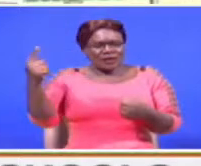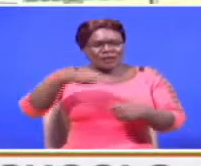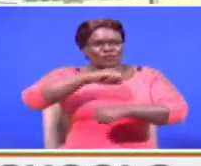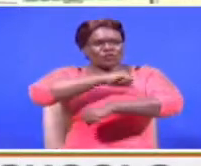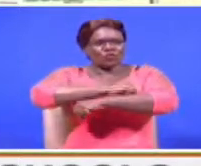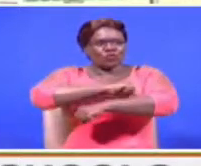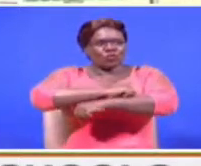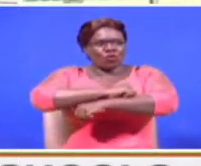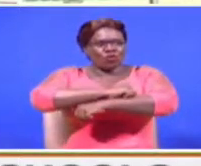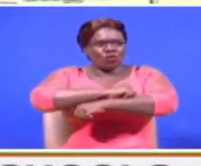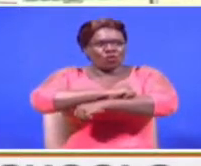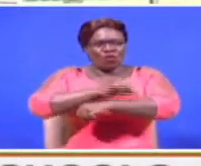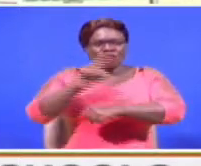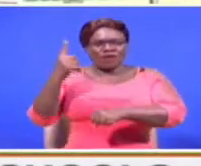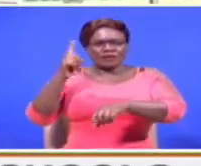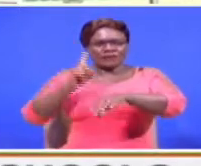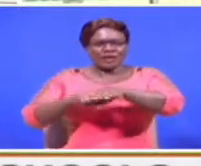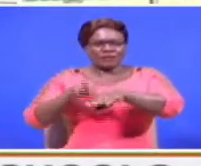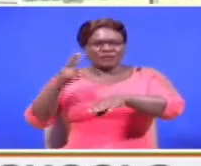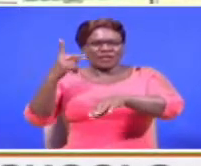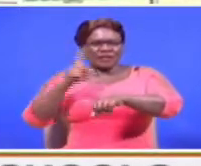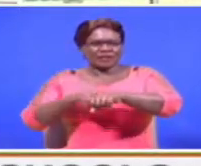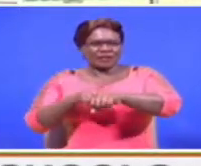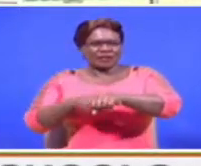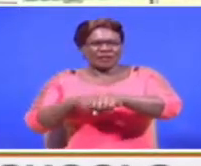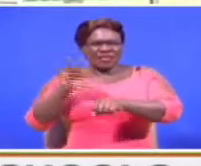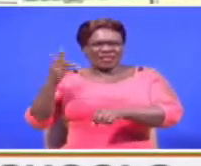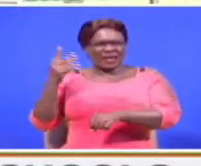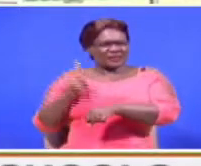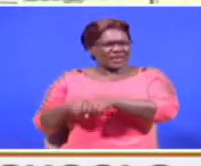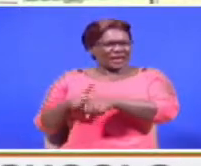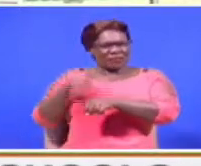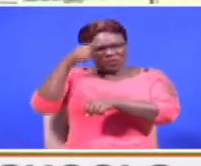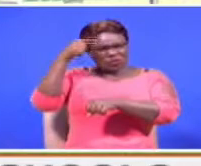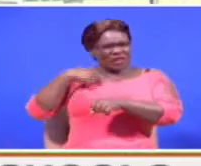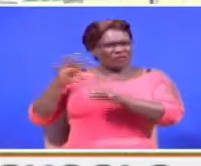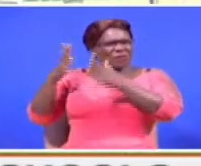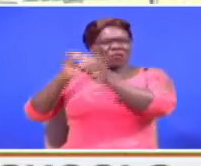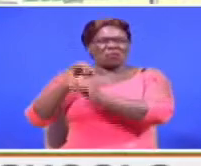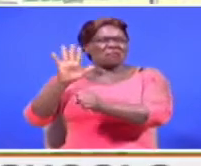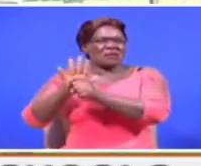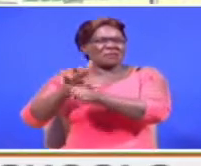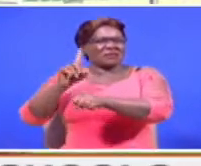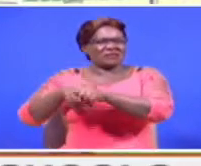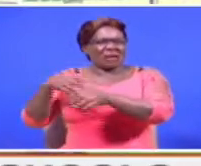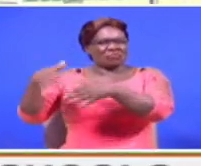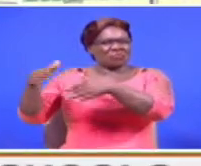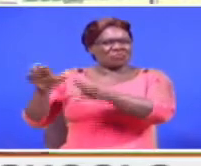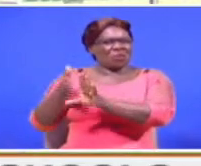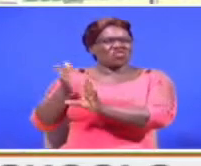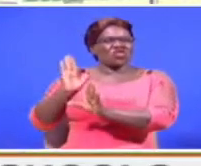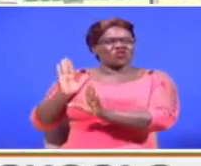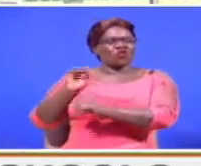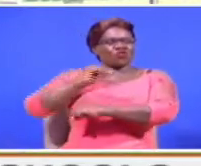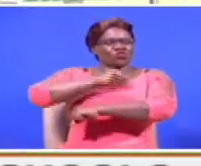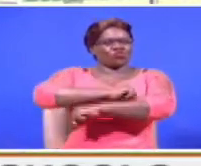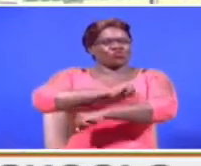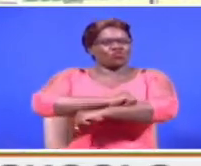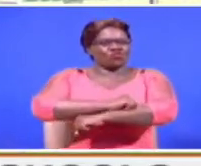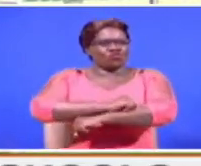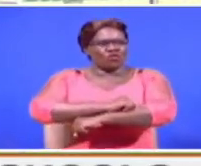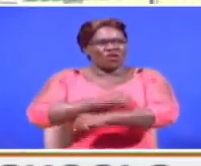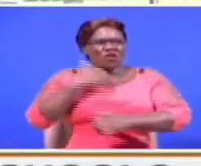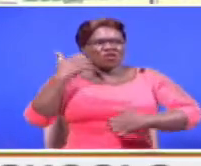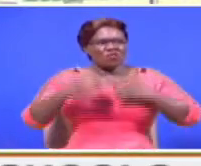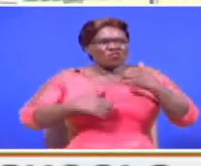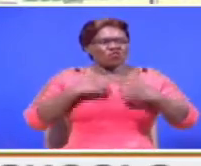sana tamu ya kwanza na tamu ya pili. Ule muhula wa tatu kwa sababu hakuna events, mara nyingi huwa wana withdraw, wanajitoa kwa mashule na mood